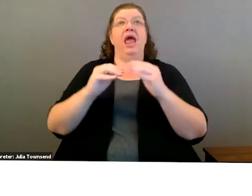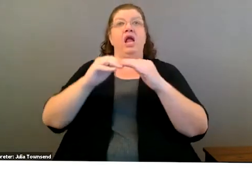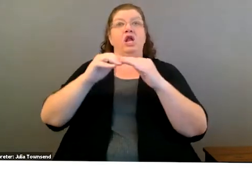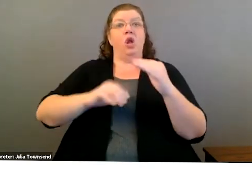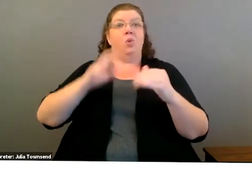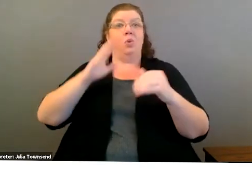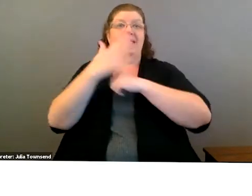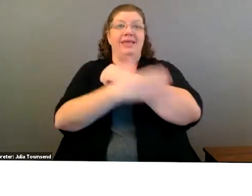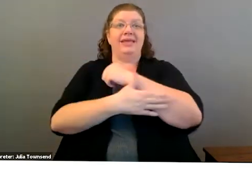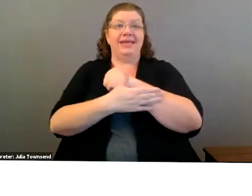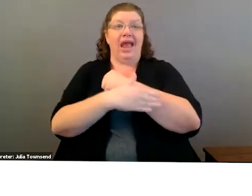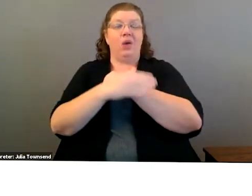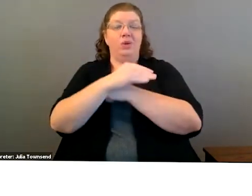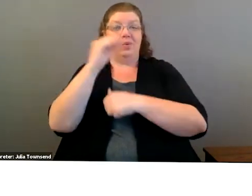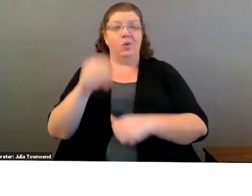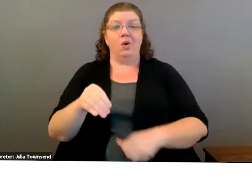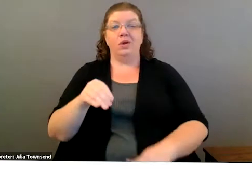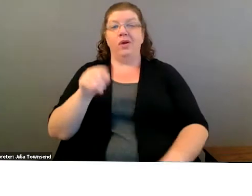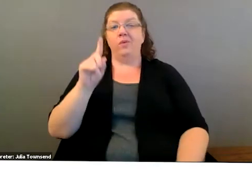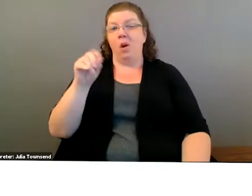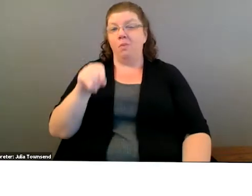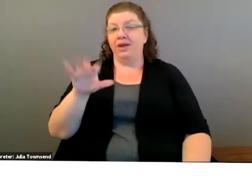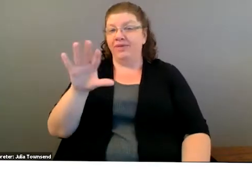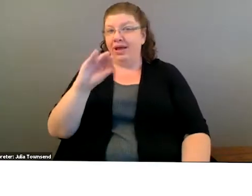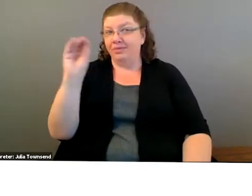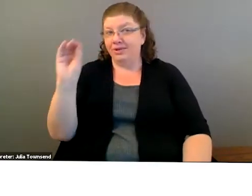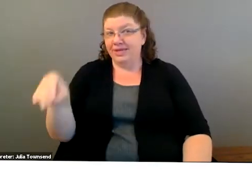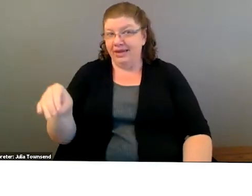county rate of approximately 1.5%.